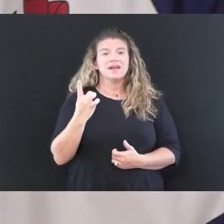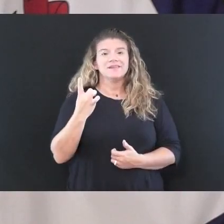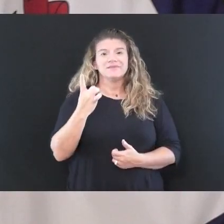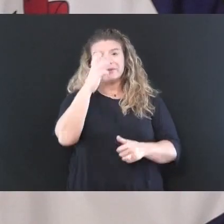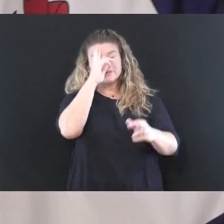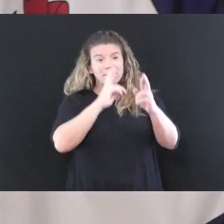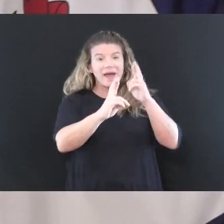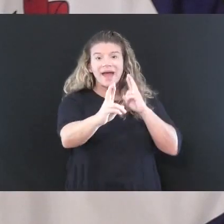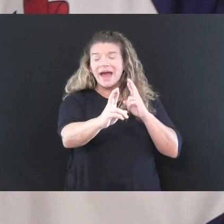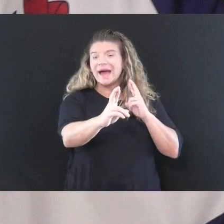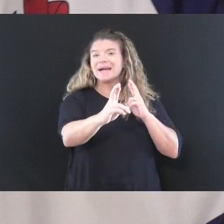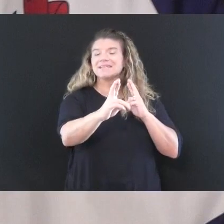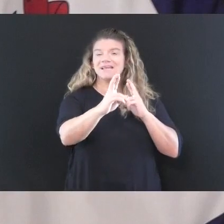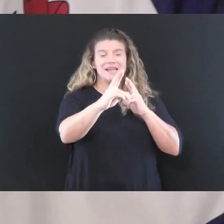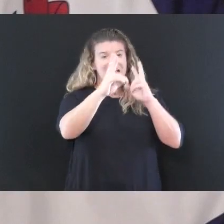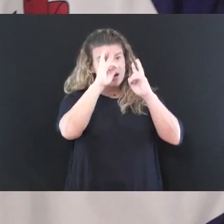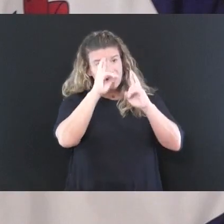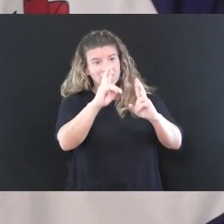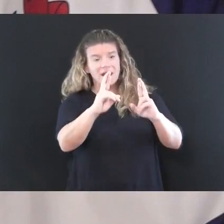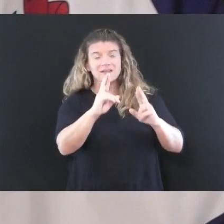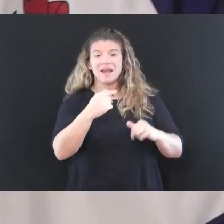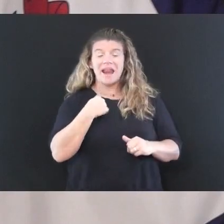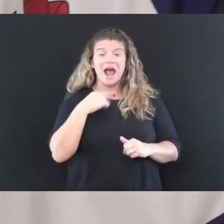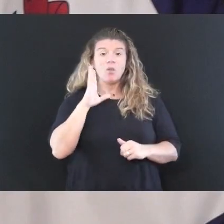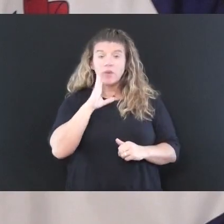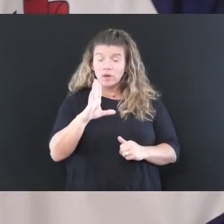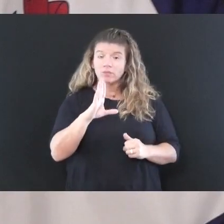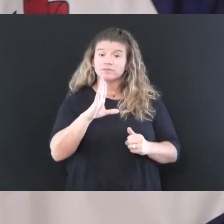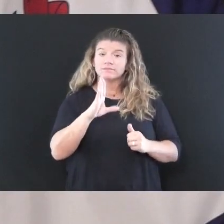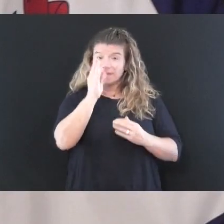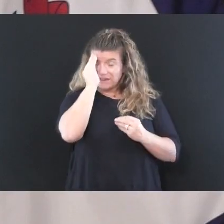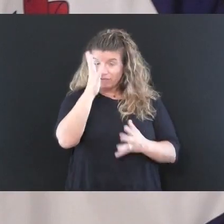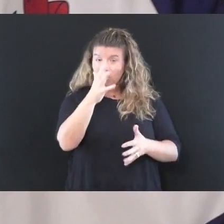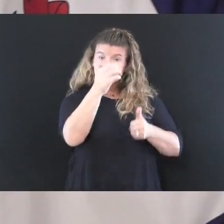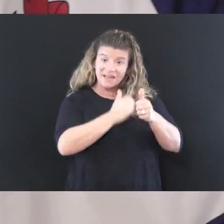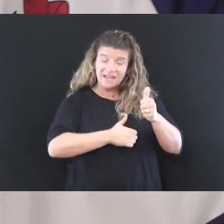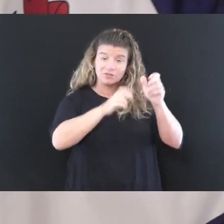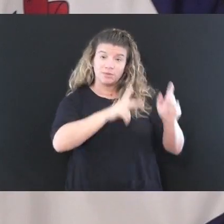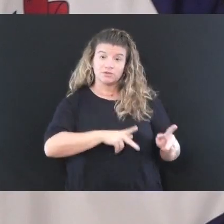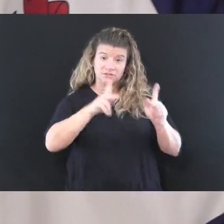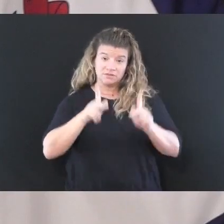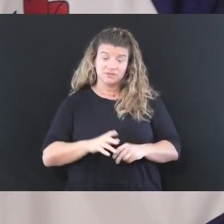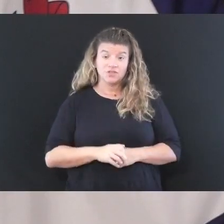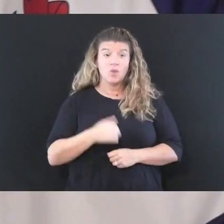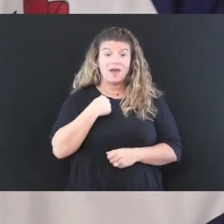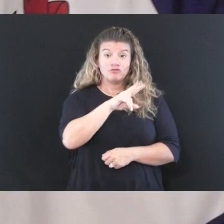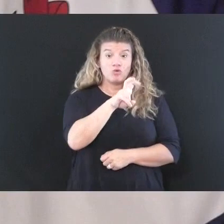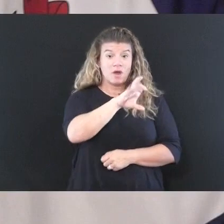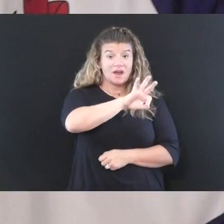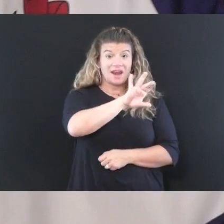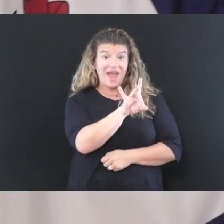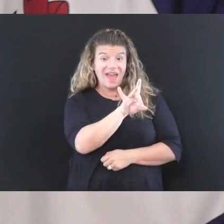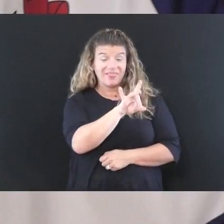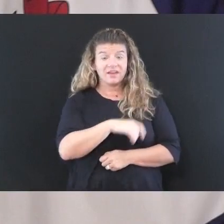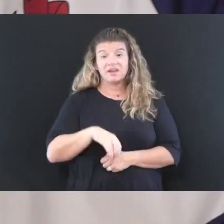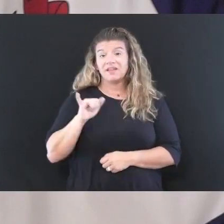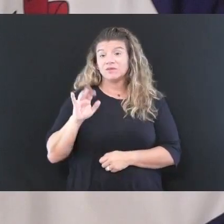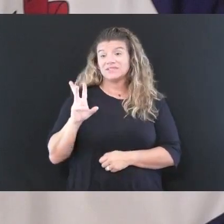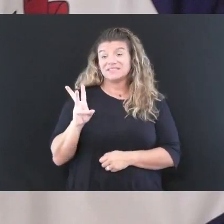can do, I want to read each and every one. The 298th death in West Virginia